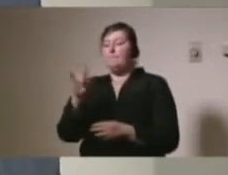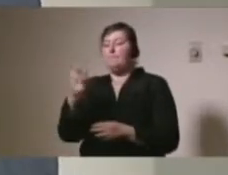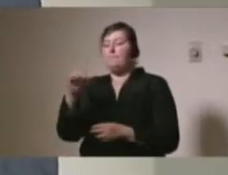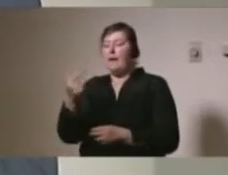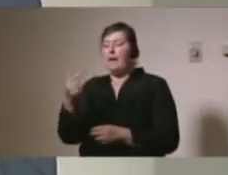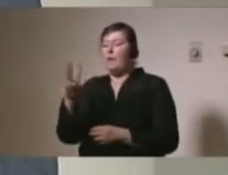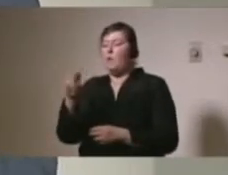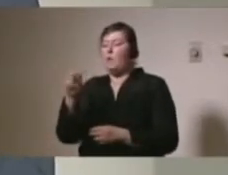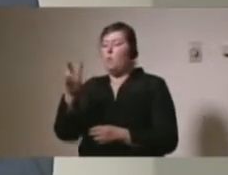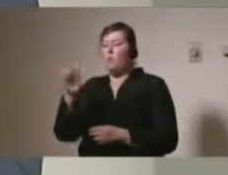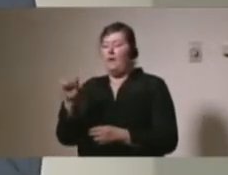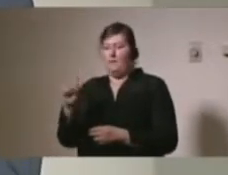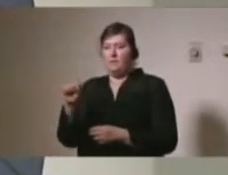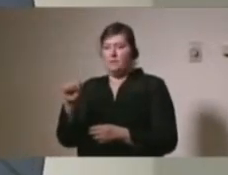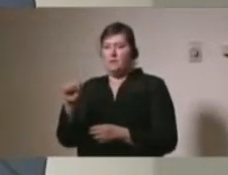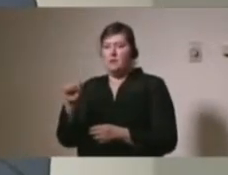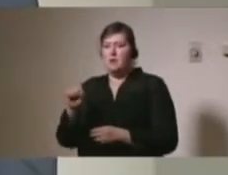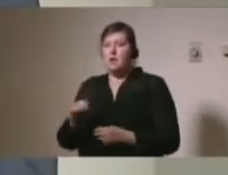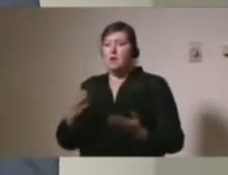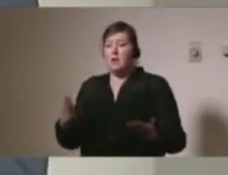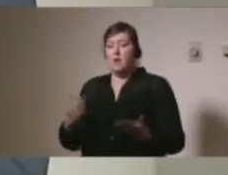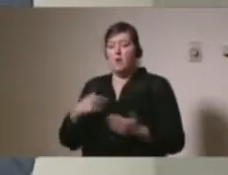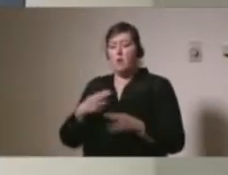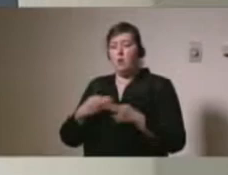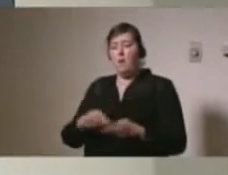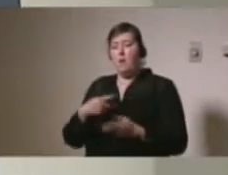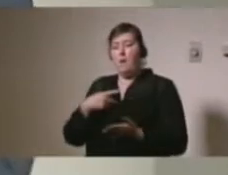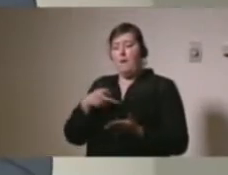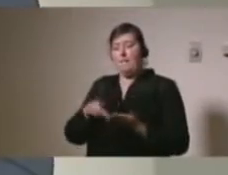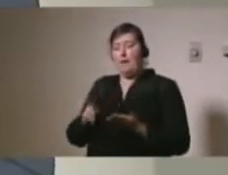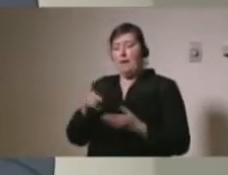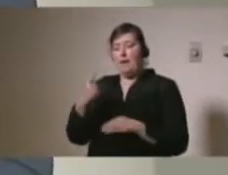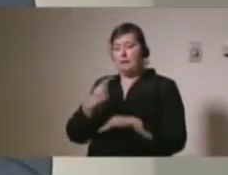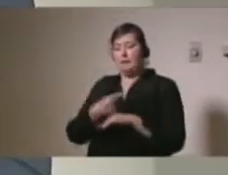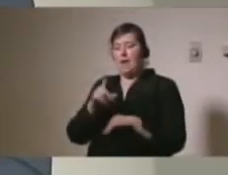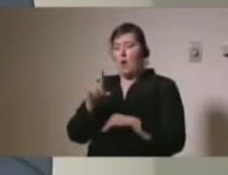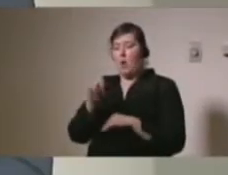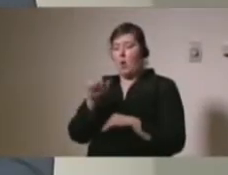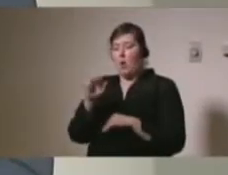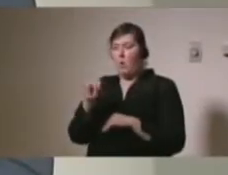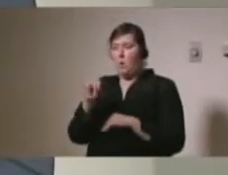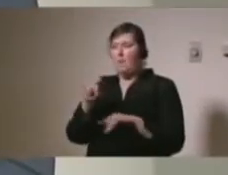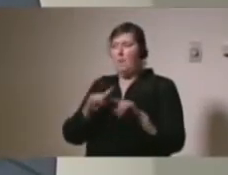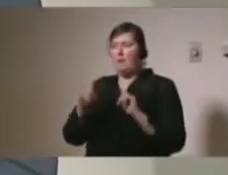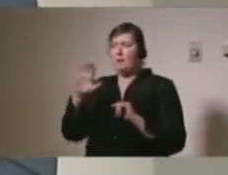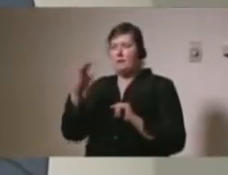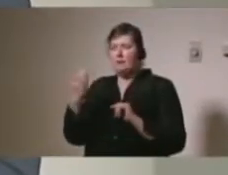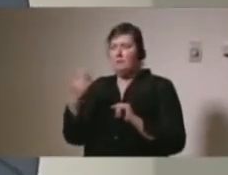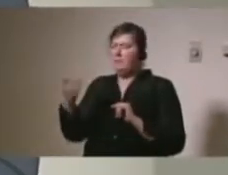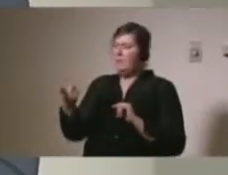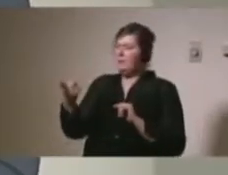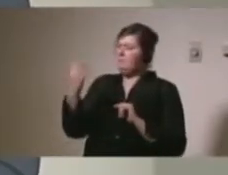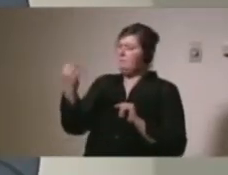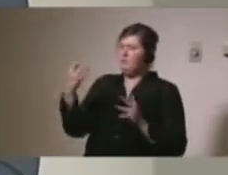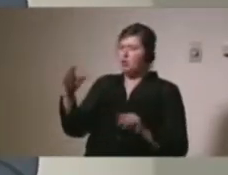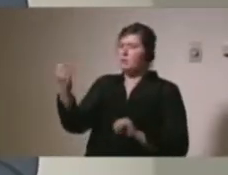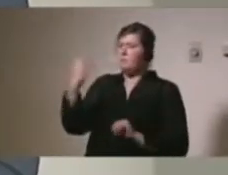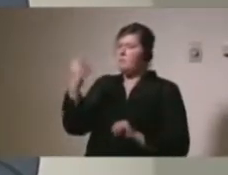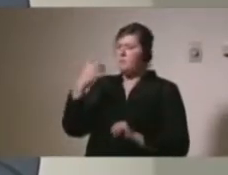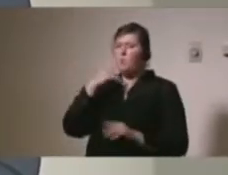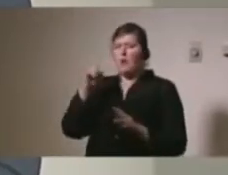what we call here the payday loans. But it seems that we have to change our vocabulary around this issue. So I'll let him